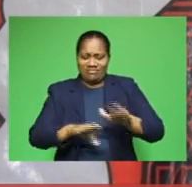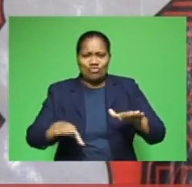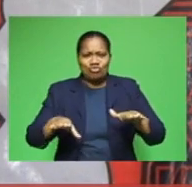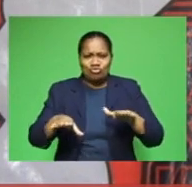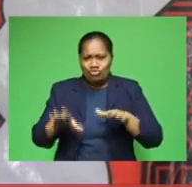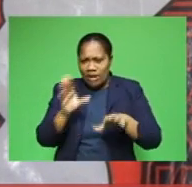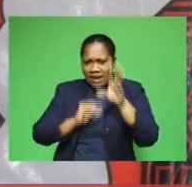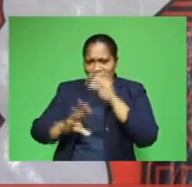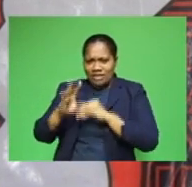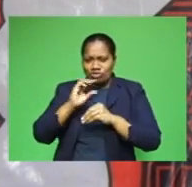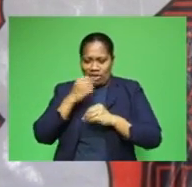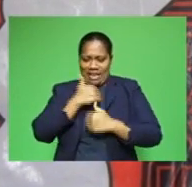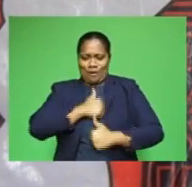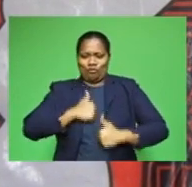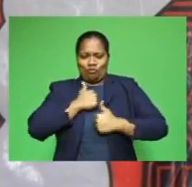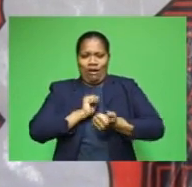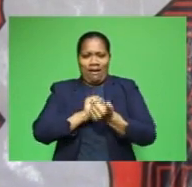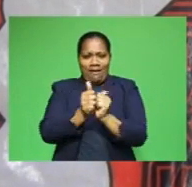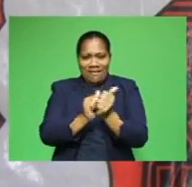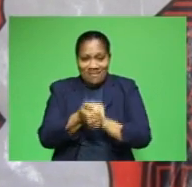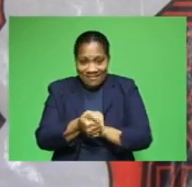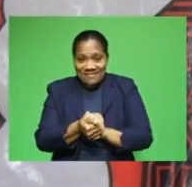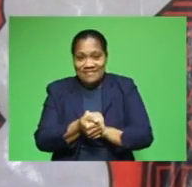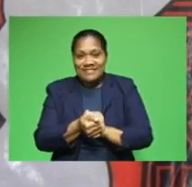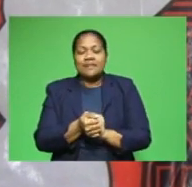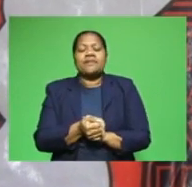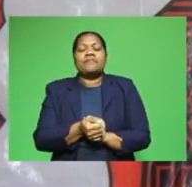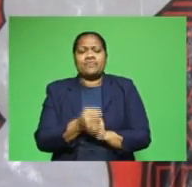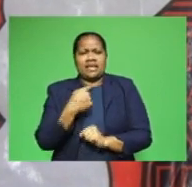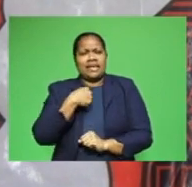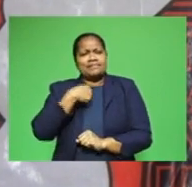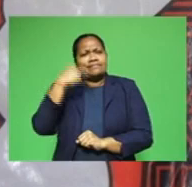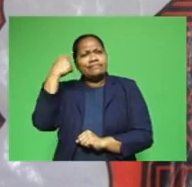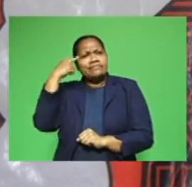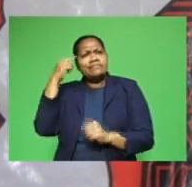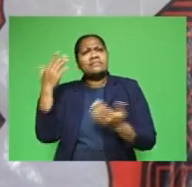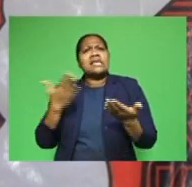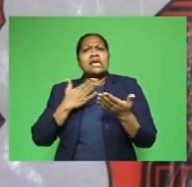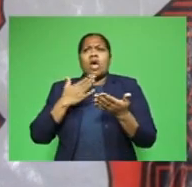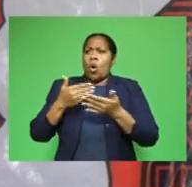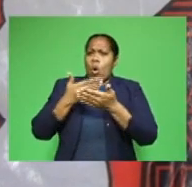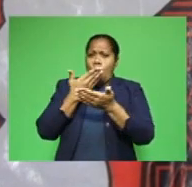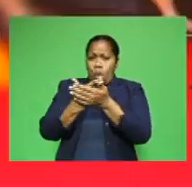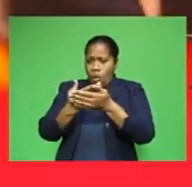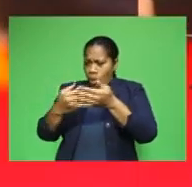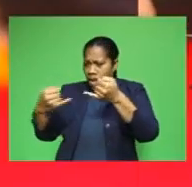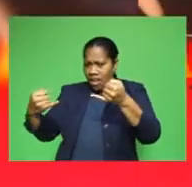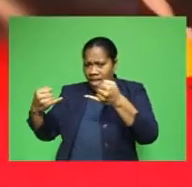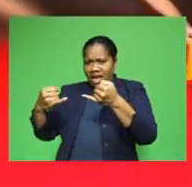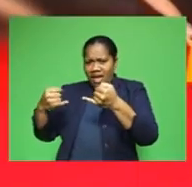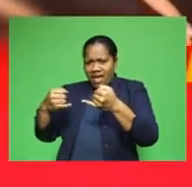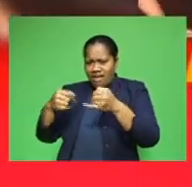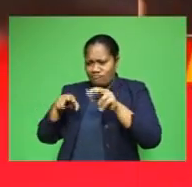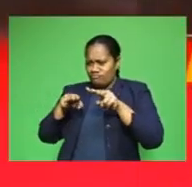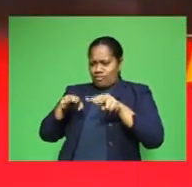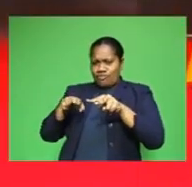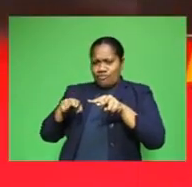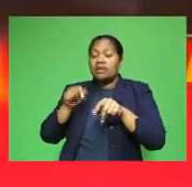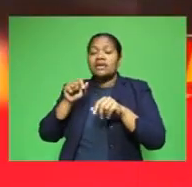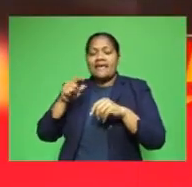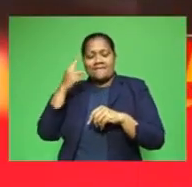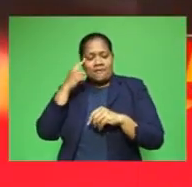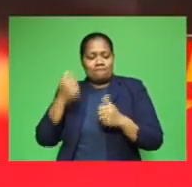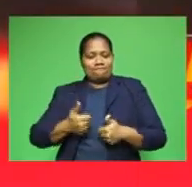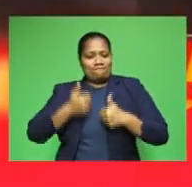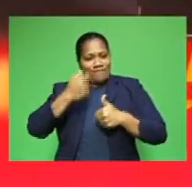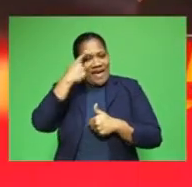first experience of the sport. I think from online initiatives, I think this will be a good idea